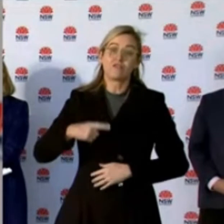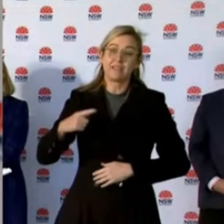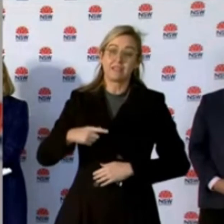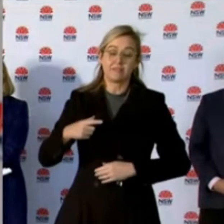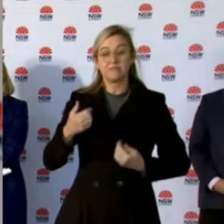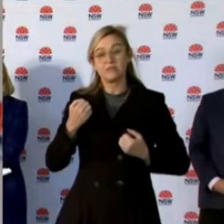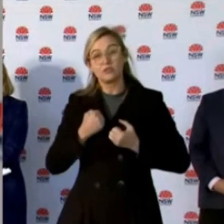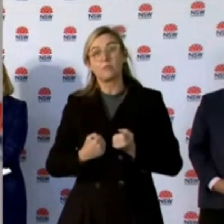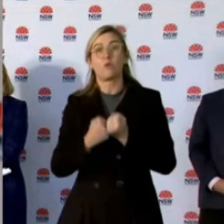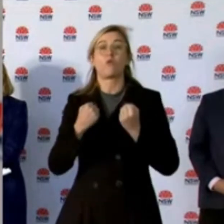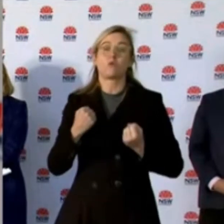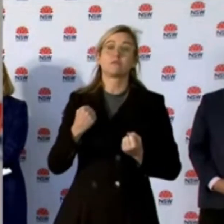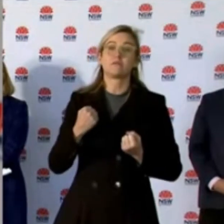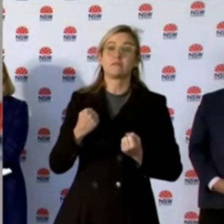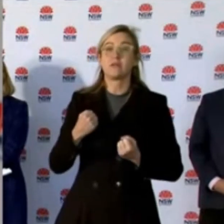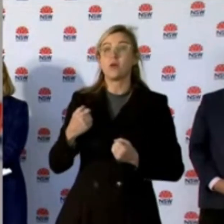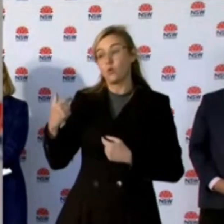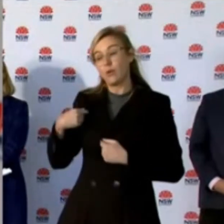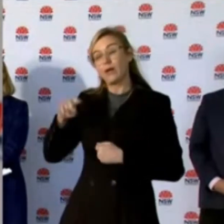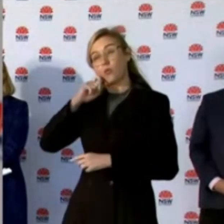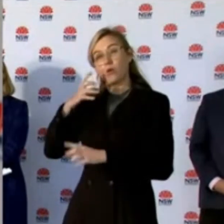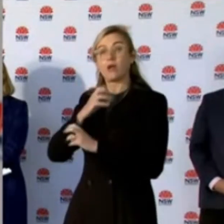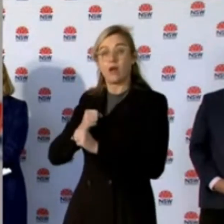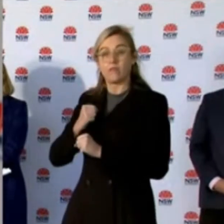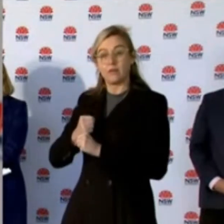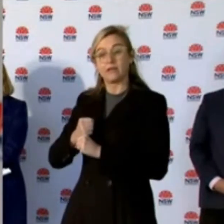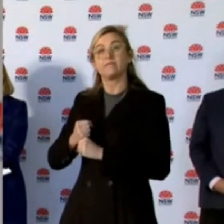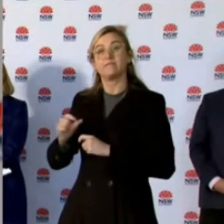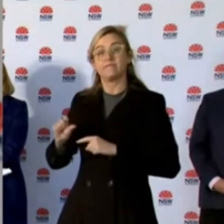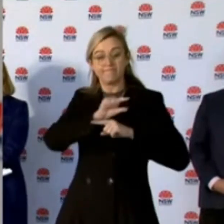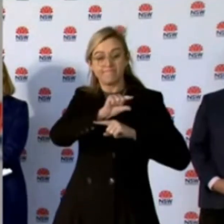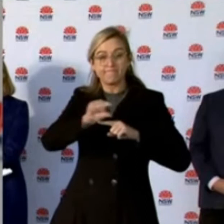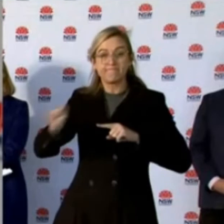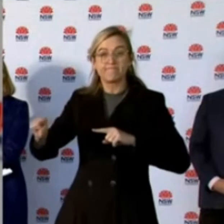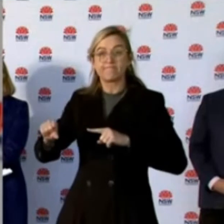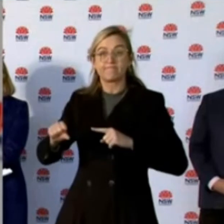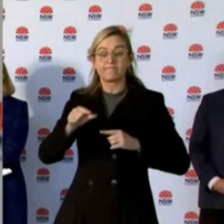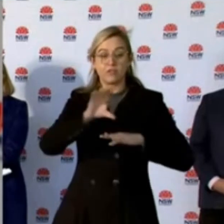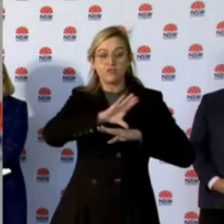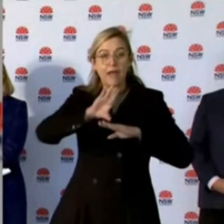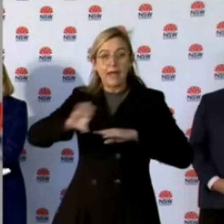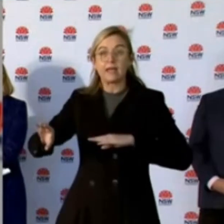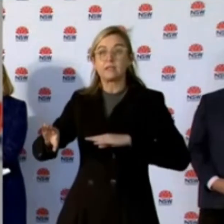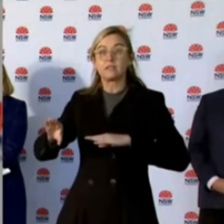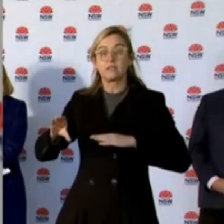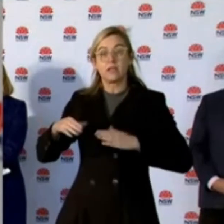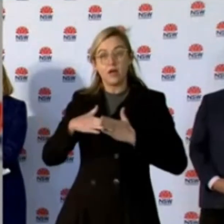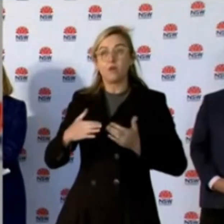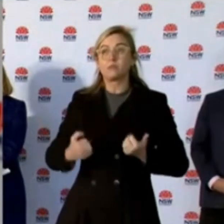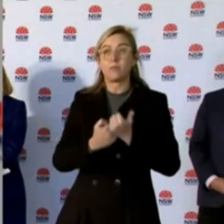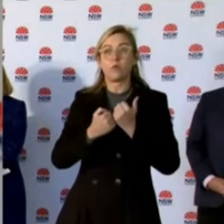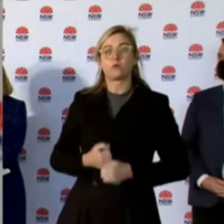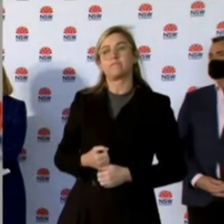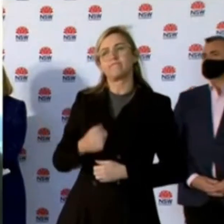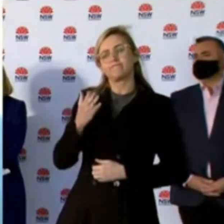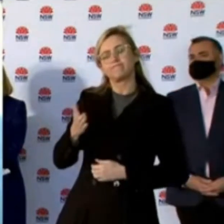will provide whatever financial support we can to give workers and businesses the support they need to get through this time. Sorry, sir, that's not the question. The